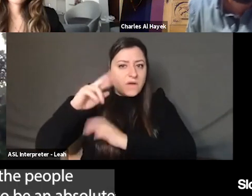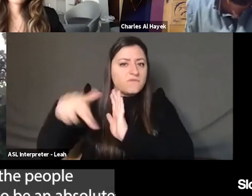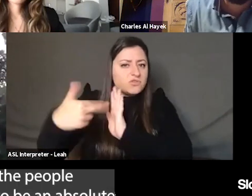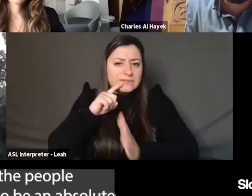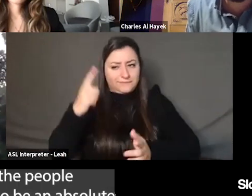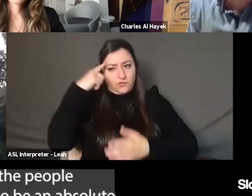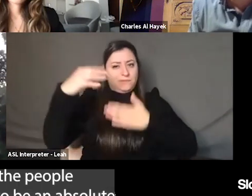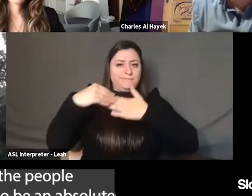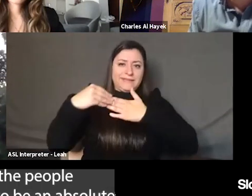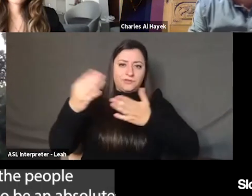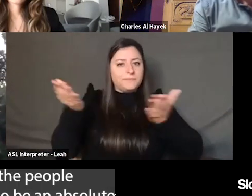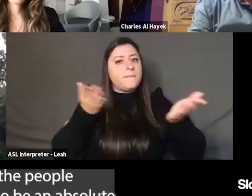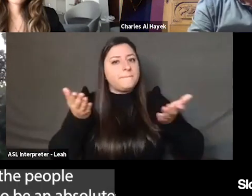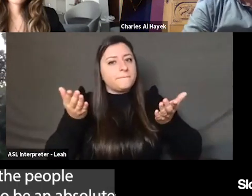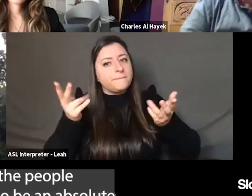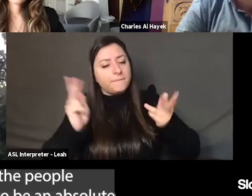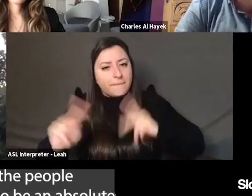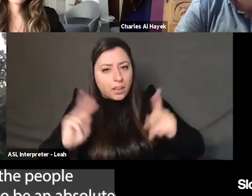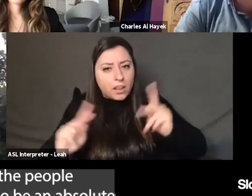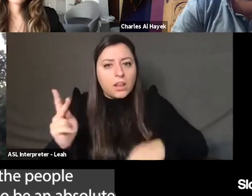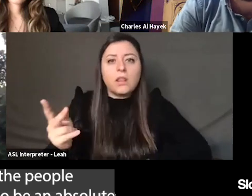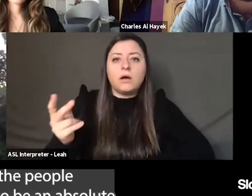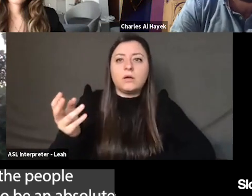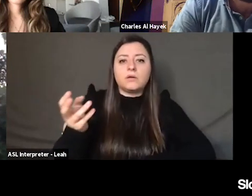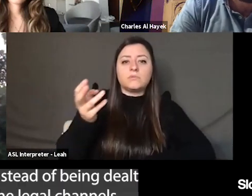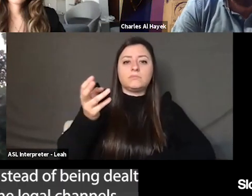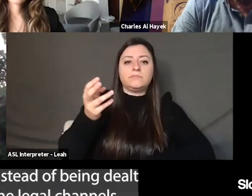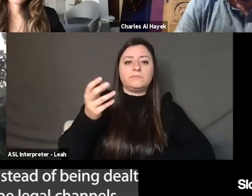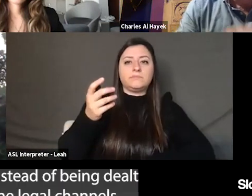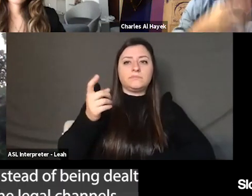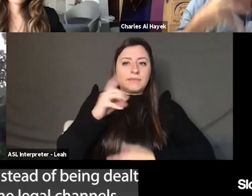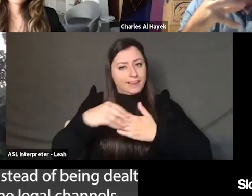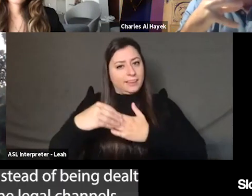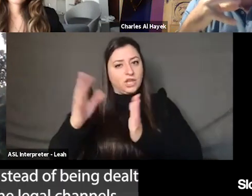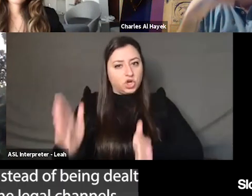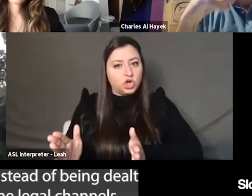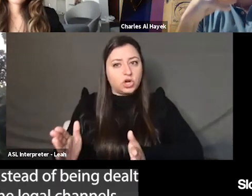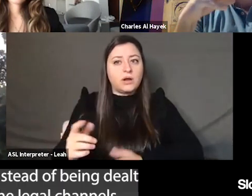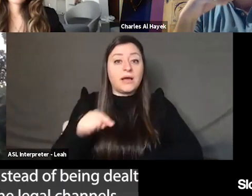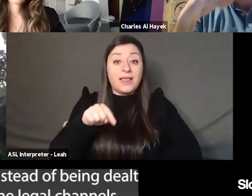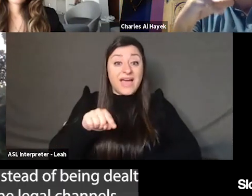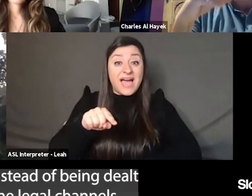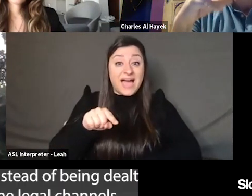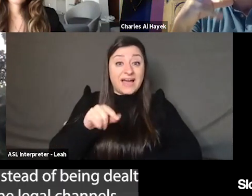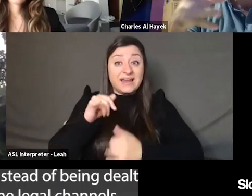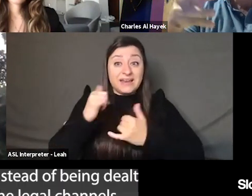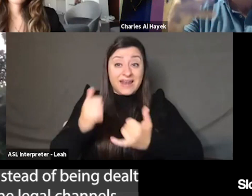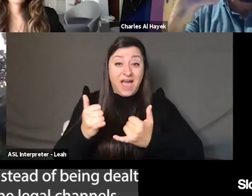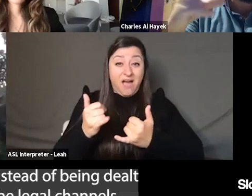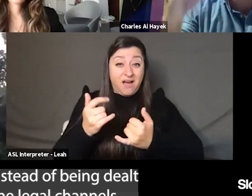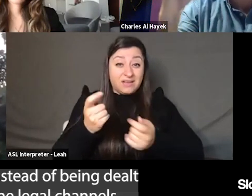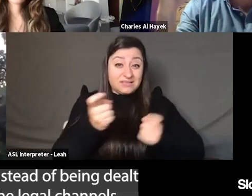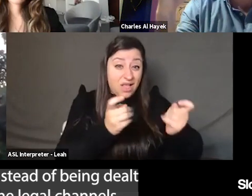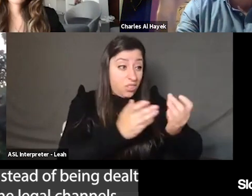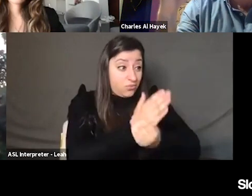serve the people and not to be an absolute leader, becomes, instead of being dealt with through